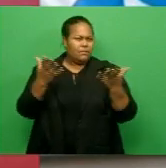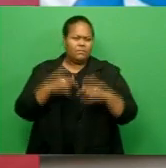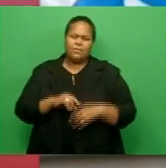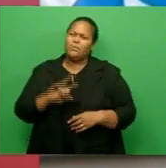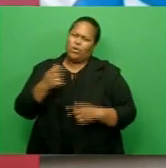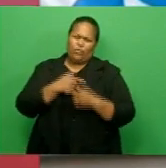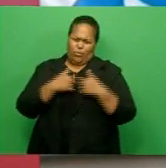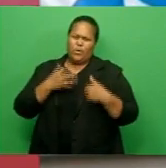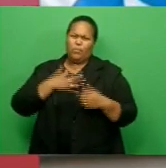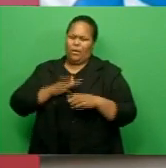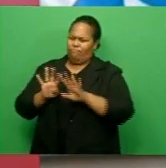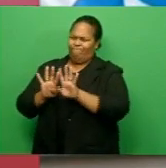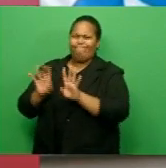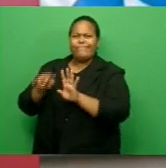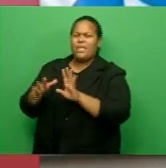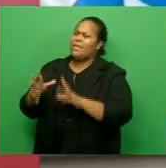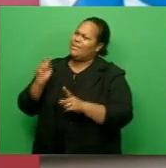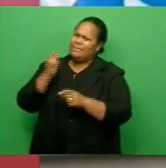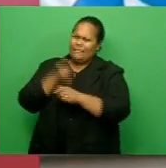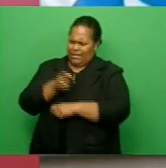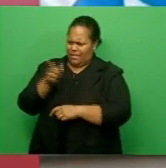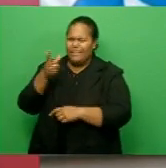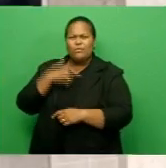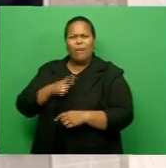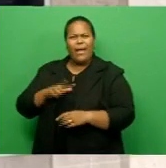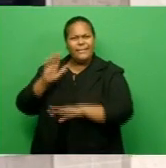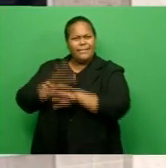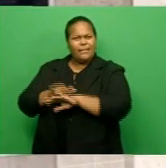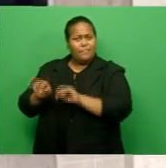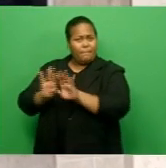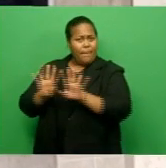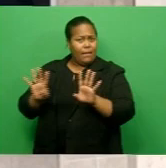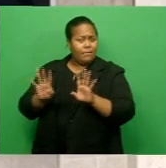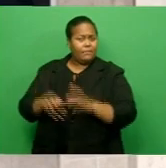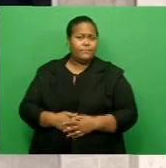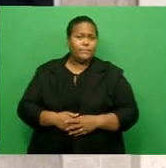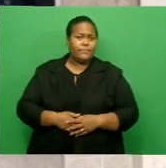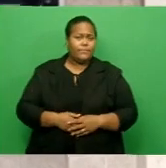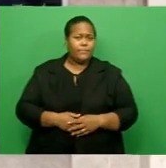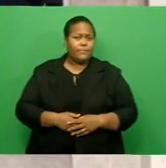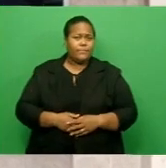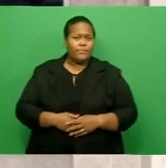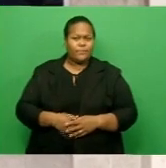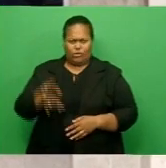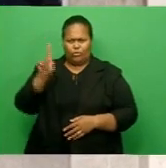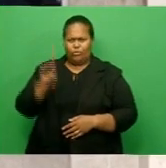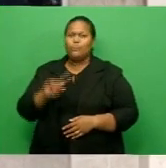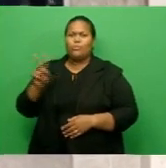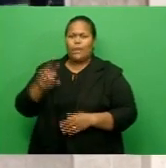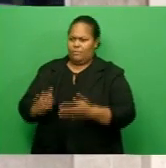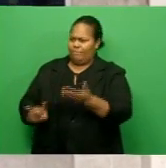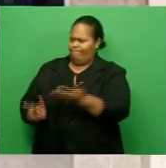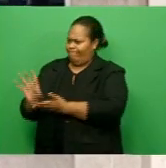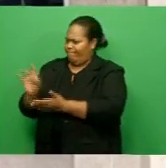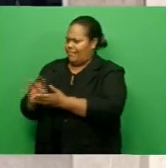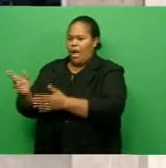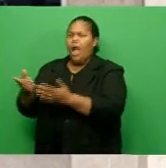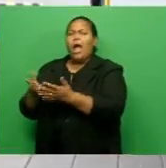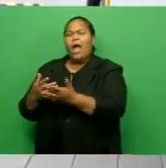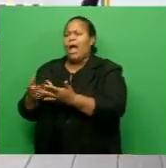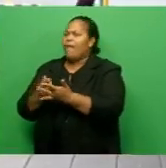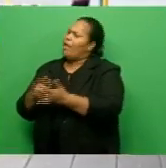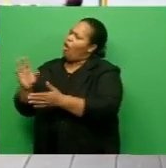task. I think he's been set there to do the elimination and trying to bring